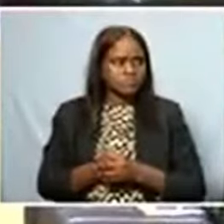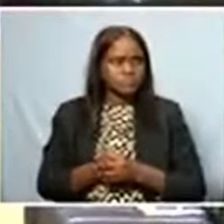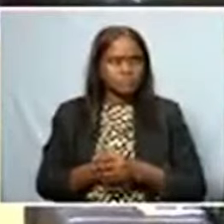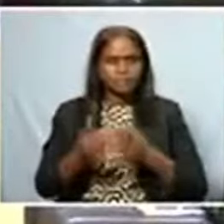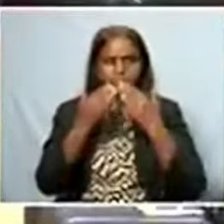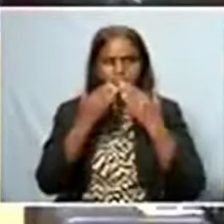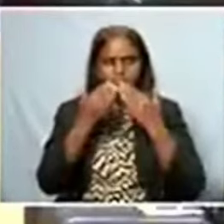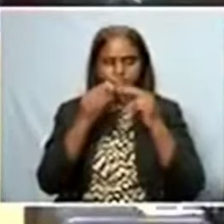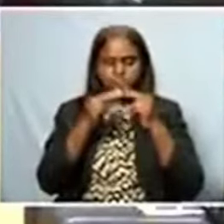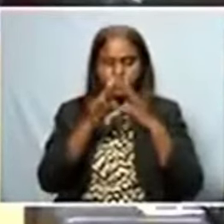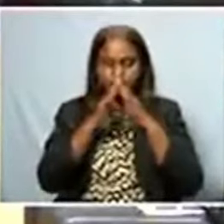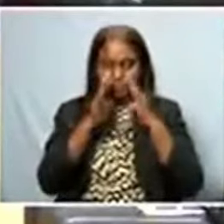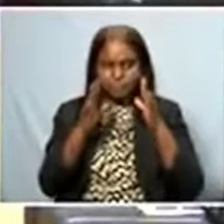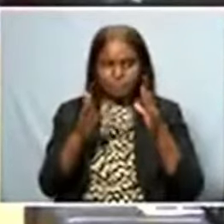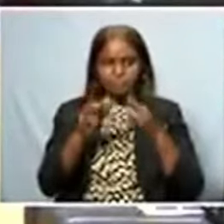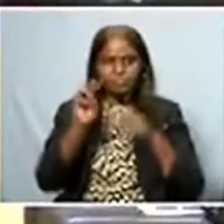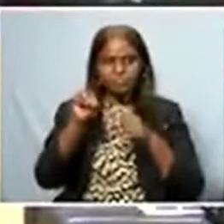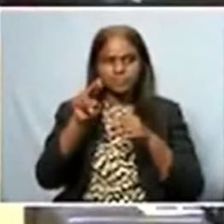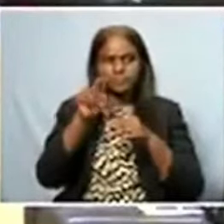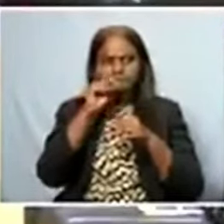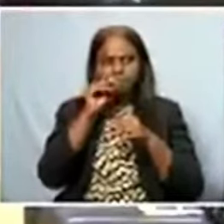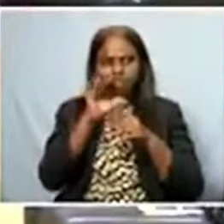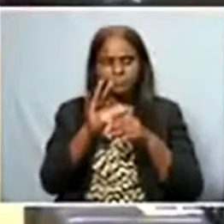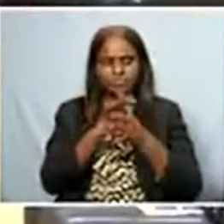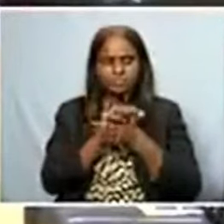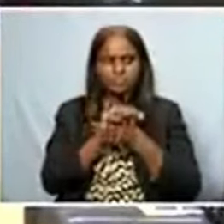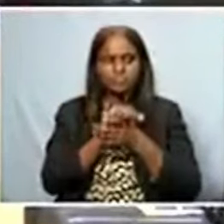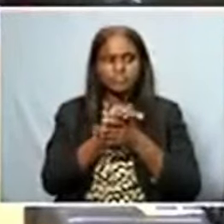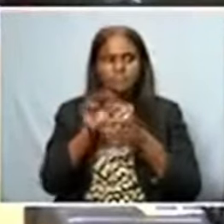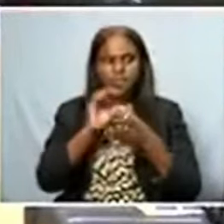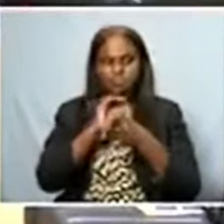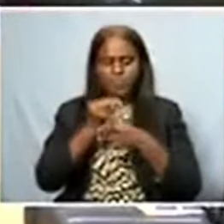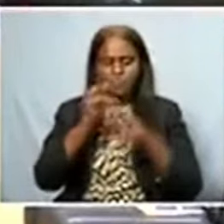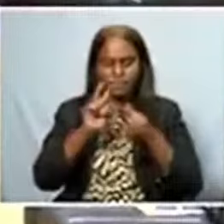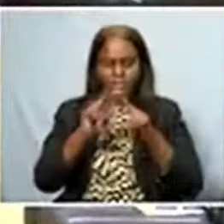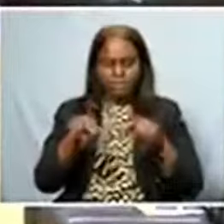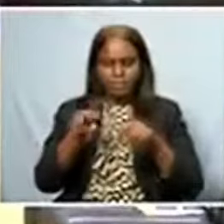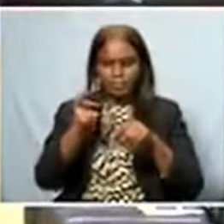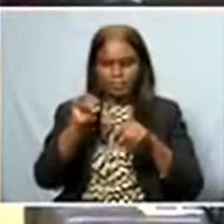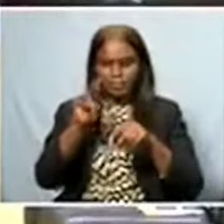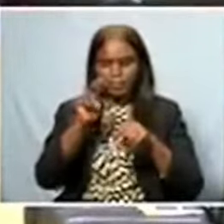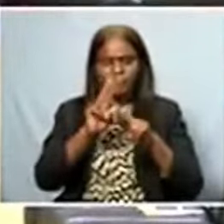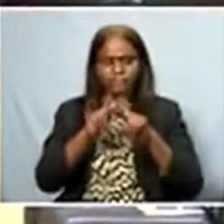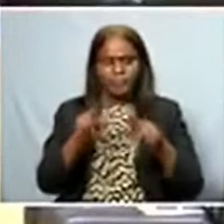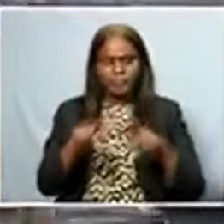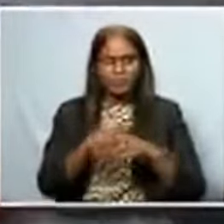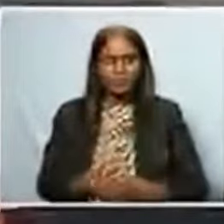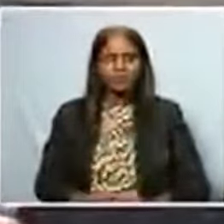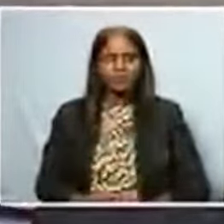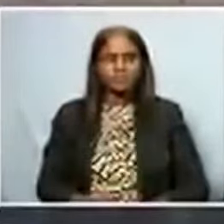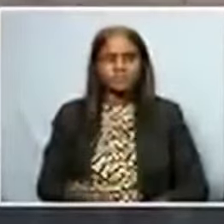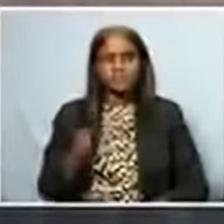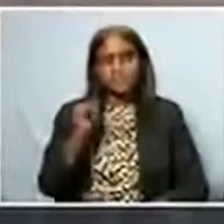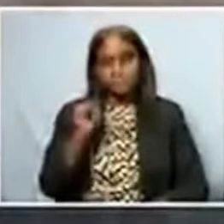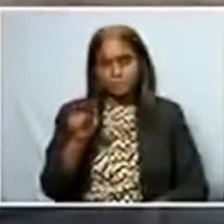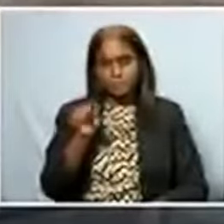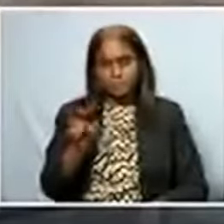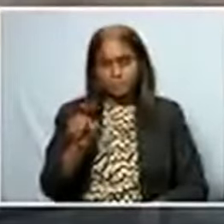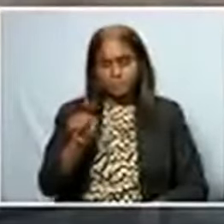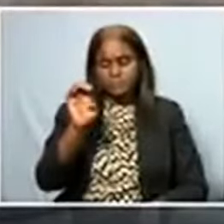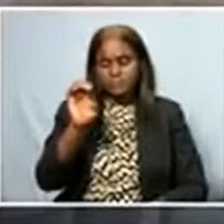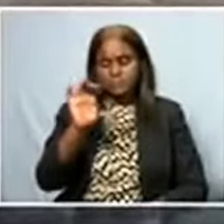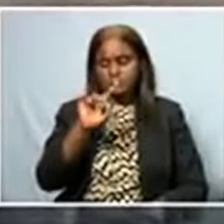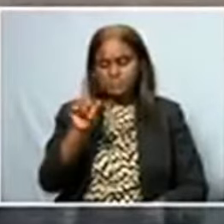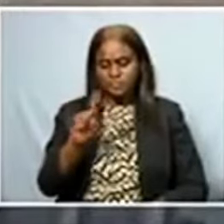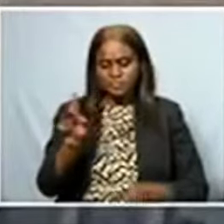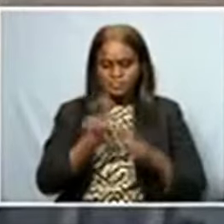Thank you so much, Mr. Speaker. Oh, Mr. Chairperson. Mr. Chairperson, this head is a